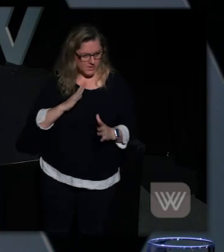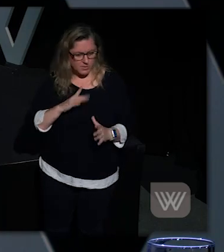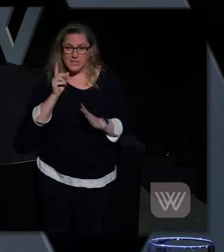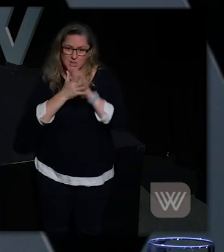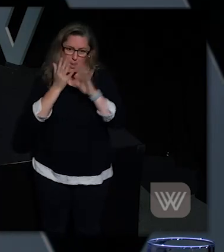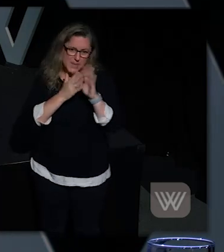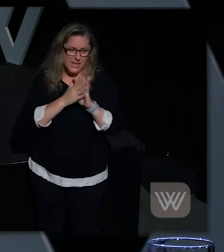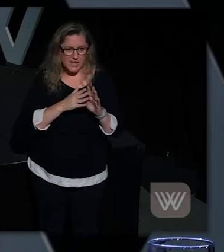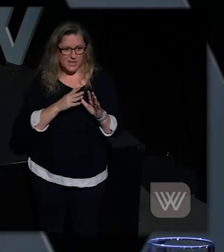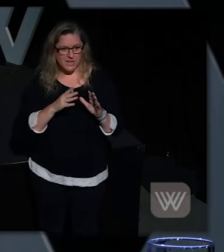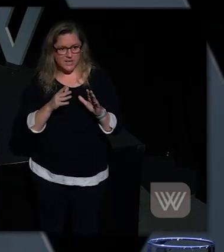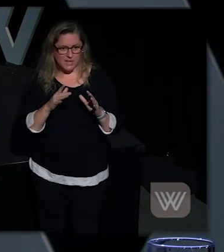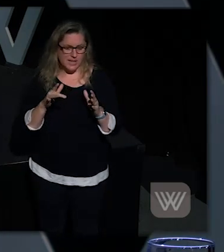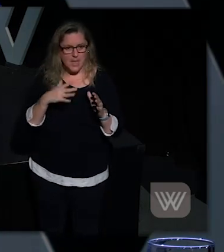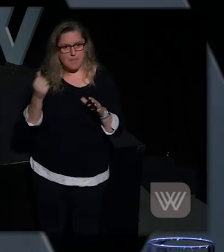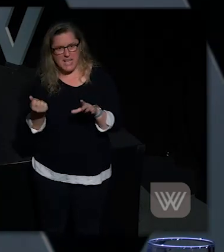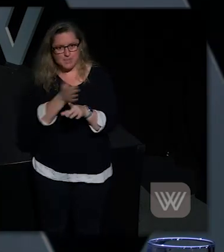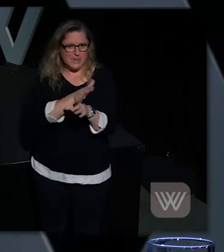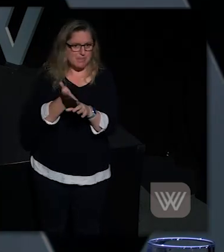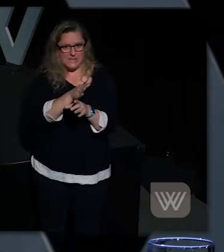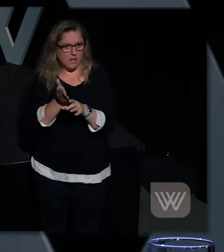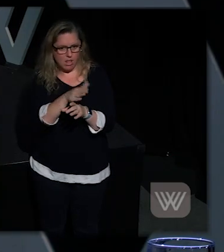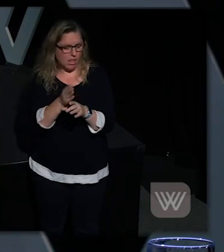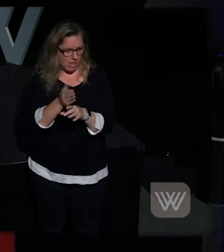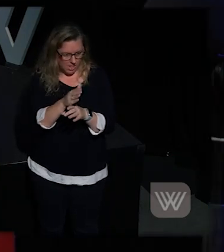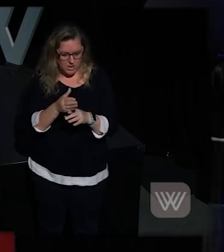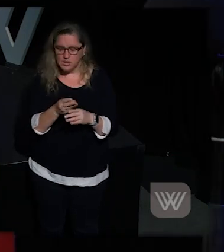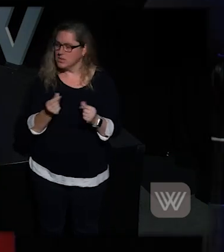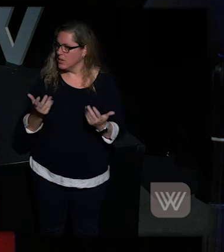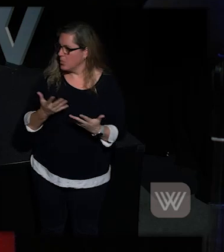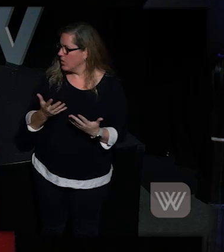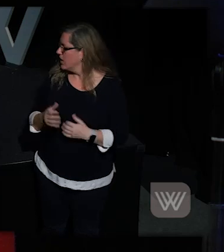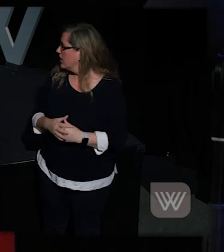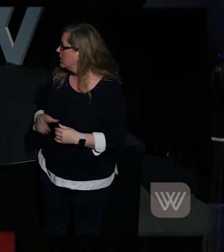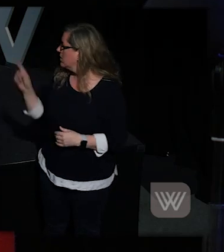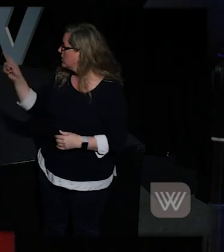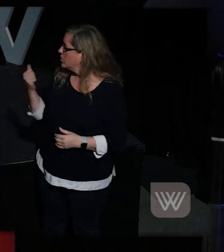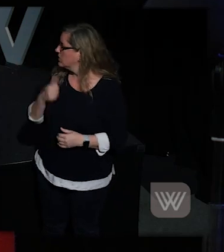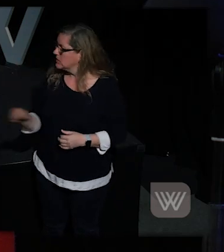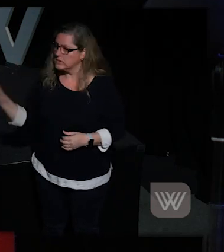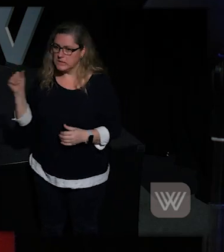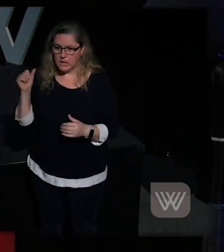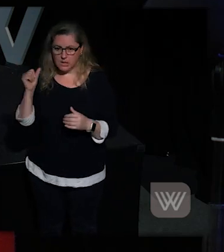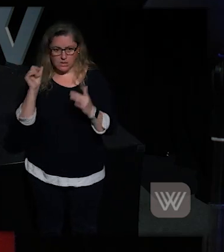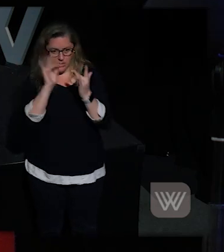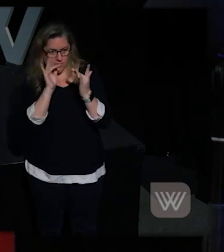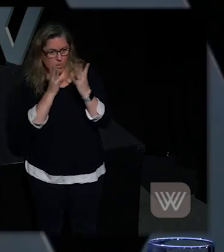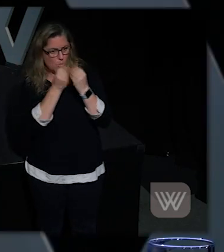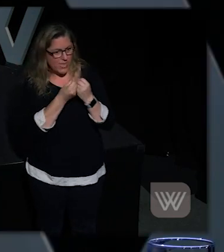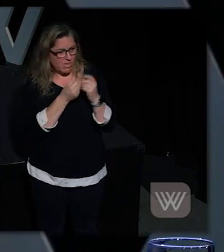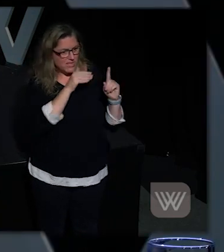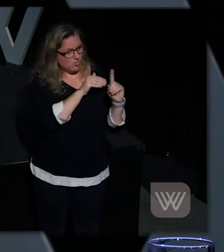So there's got to be a happy ground here in the middle somewhere. Through the middle. Yeah. Are you still in contact with any of the trolls that you